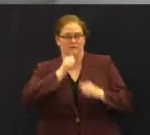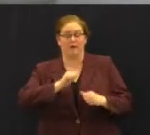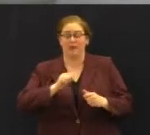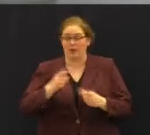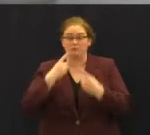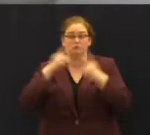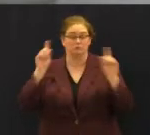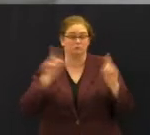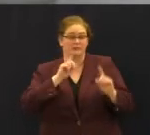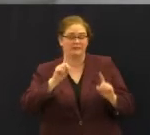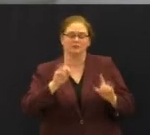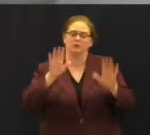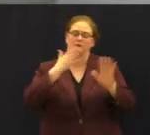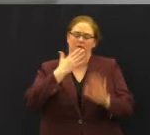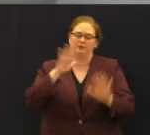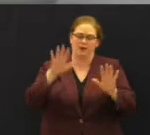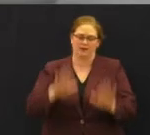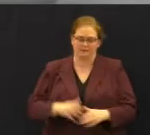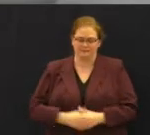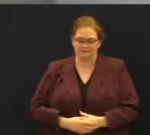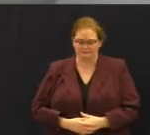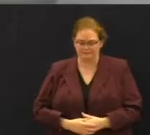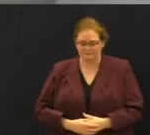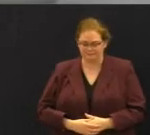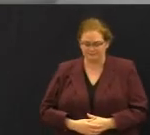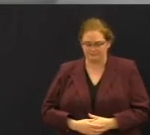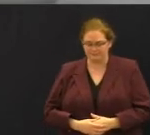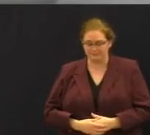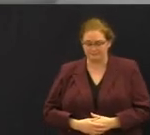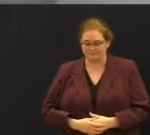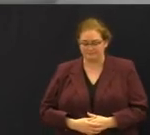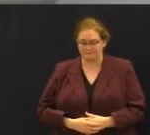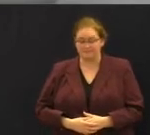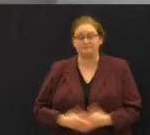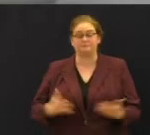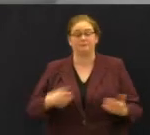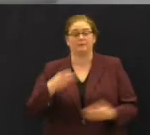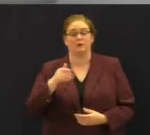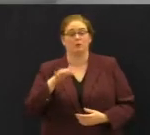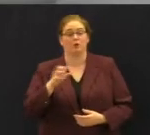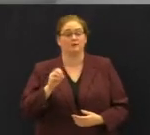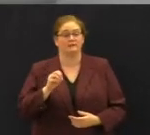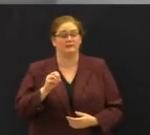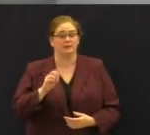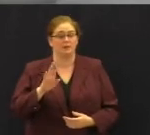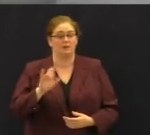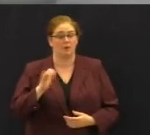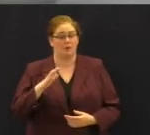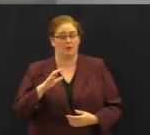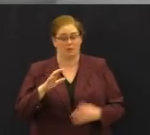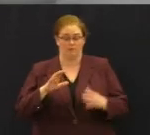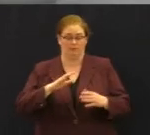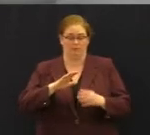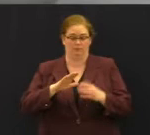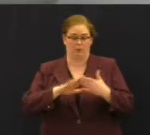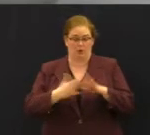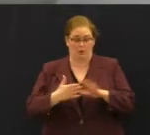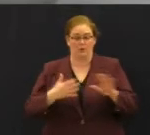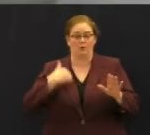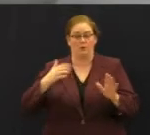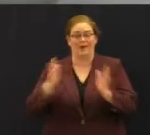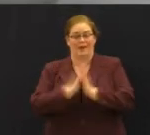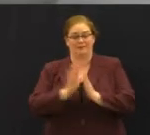was an excellent program. On behalf of Percy Borough, we're asking for